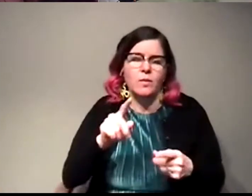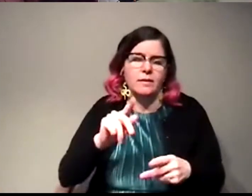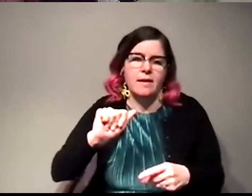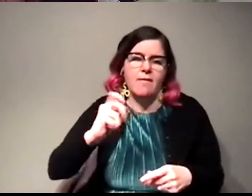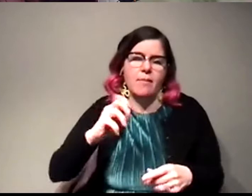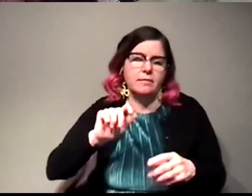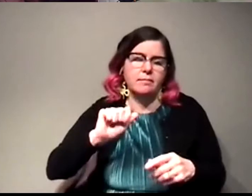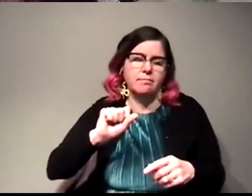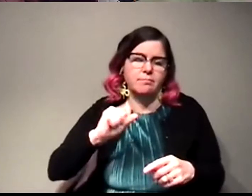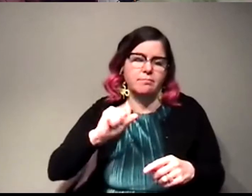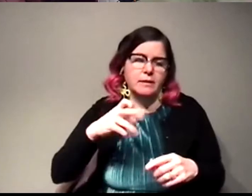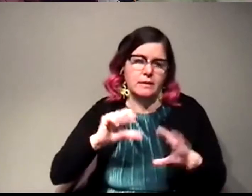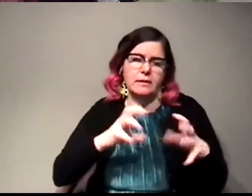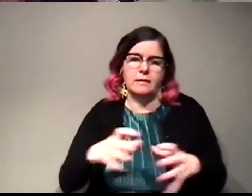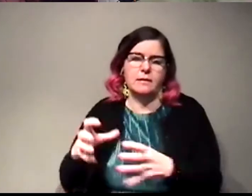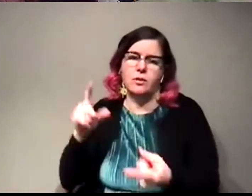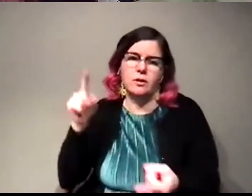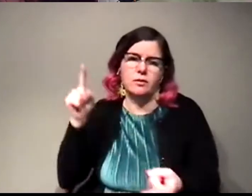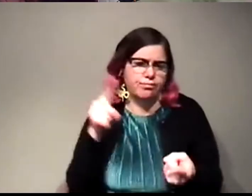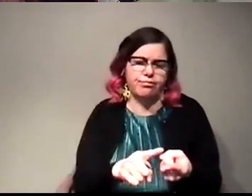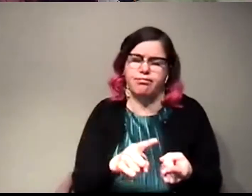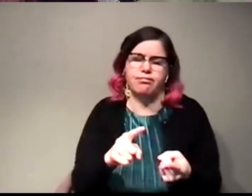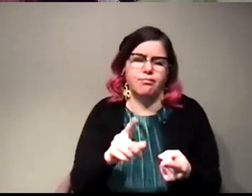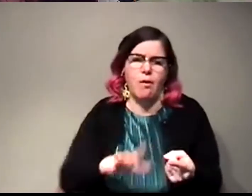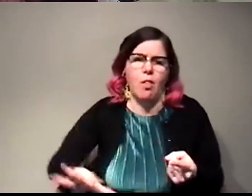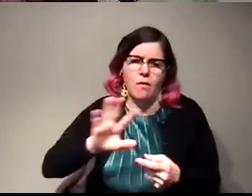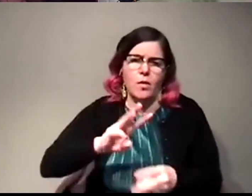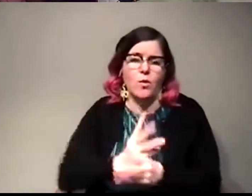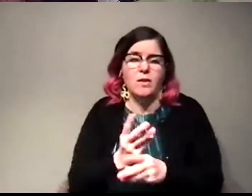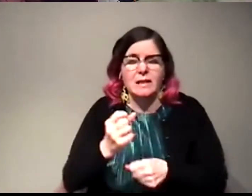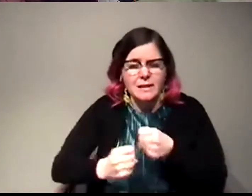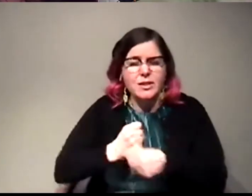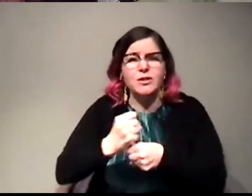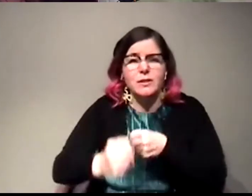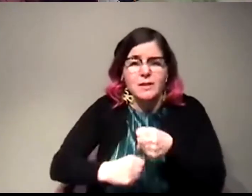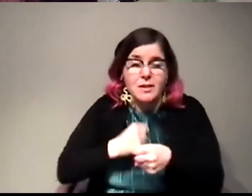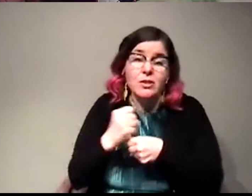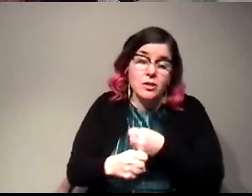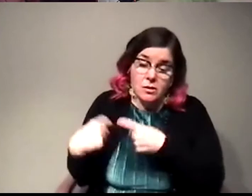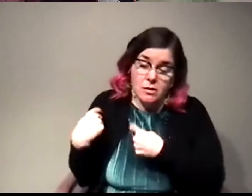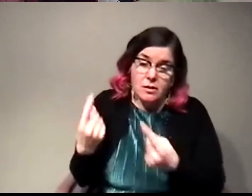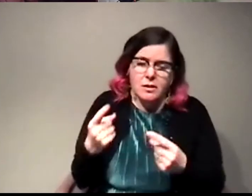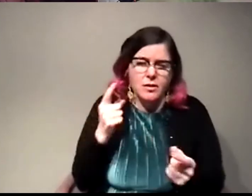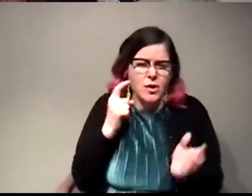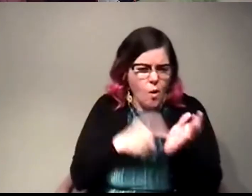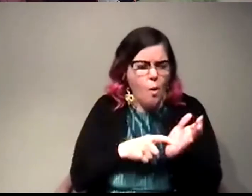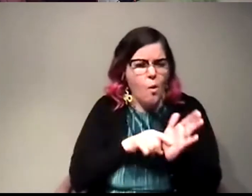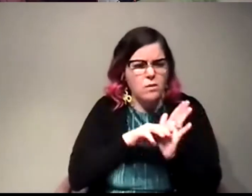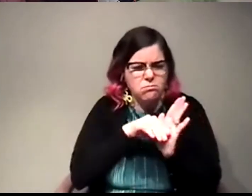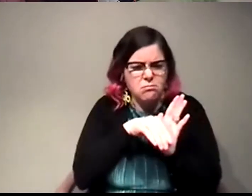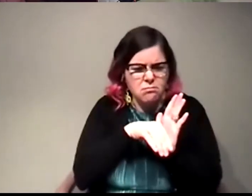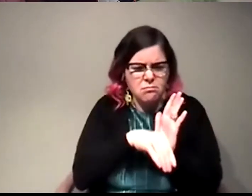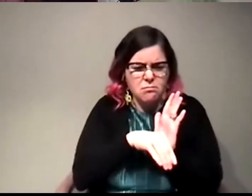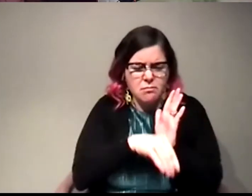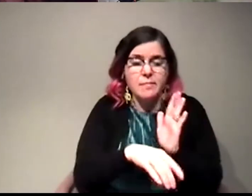scale. So it's been many, many, many decades that researchers have been noticing these declines, but only in the past few decades that